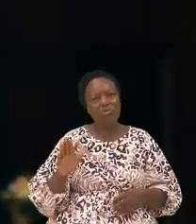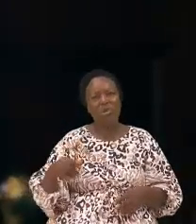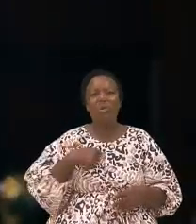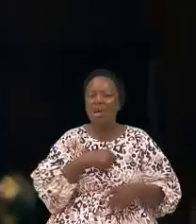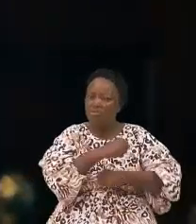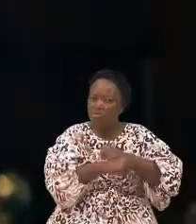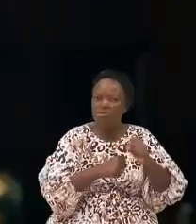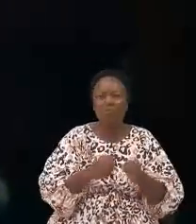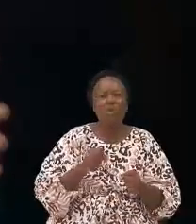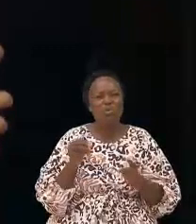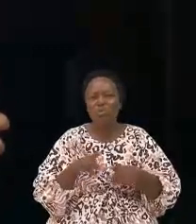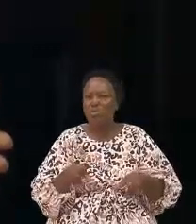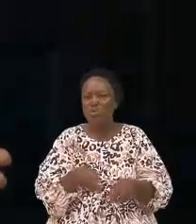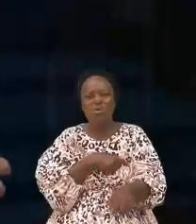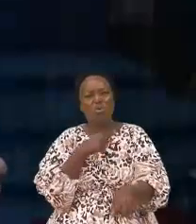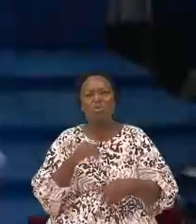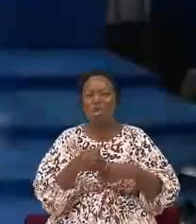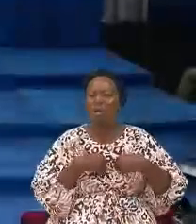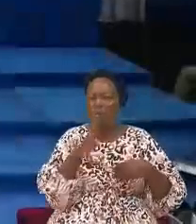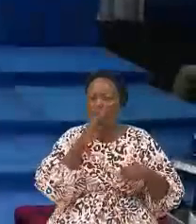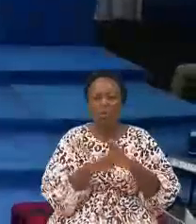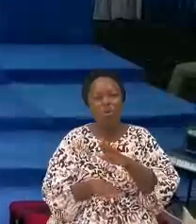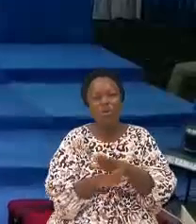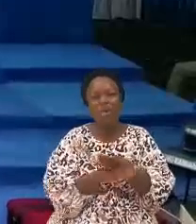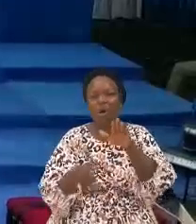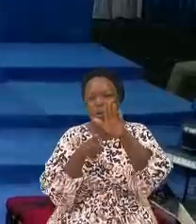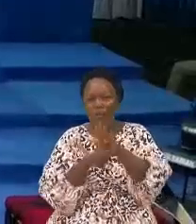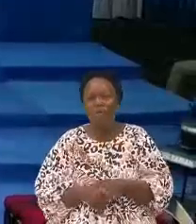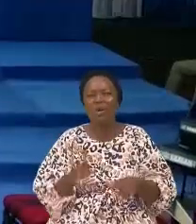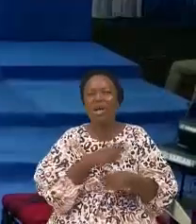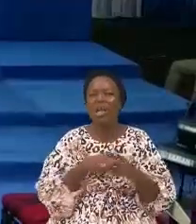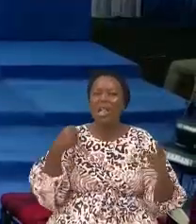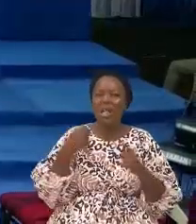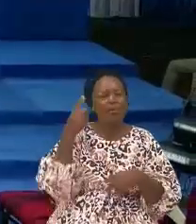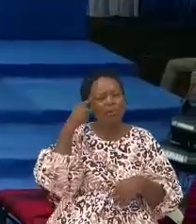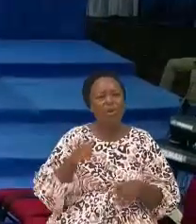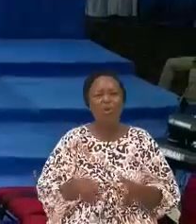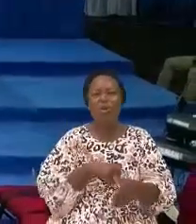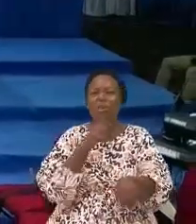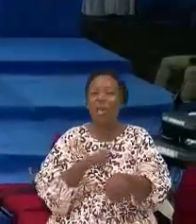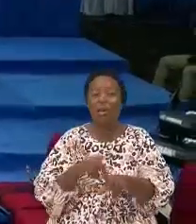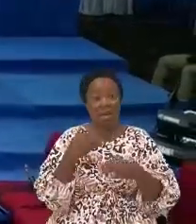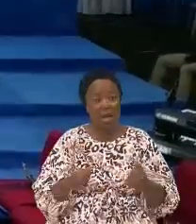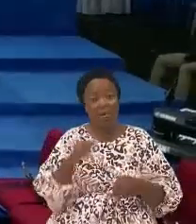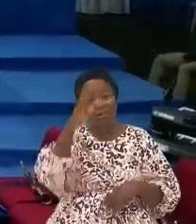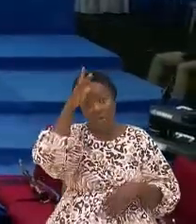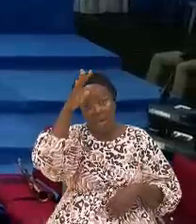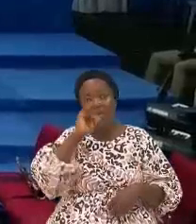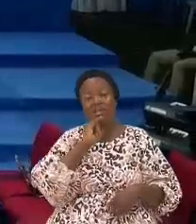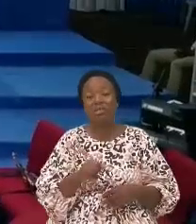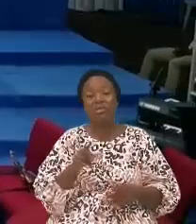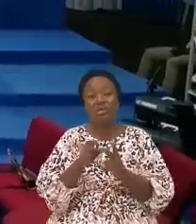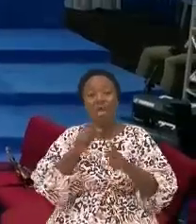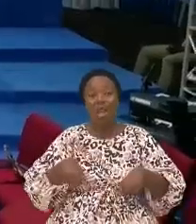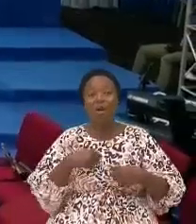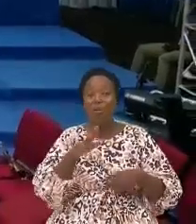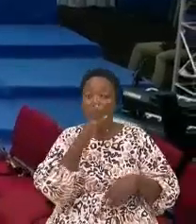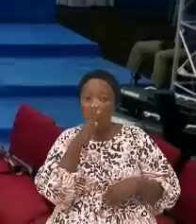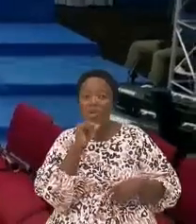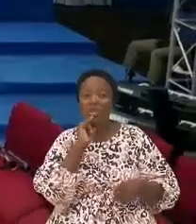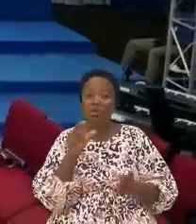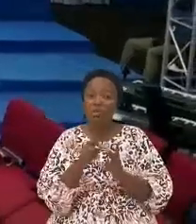say, children, we have suffered long enough, we have been sick long enough, we have been under oppression attacks long enough.